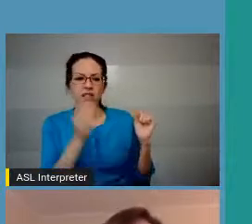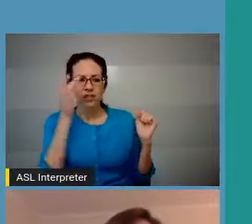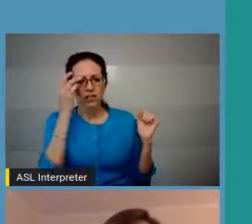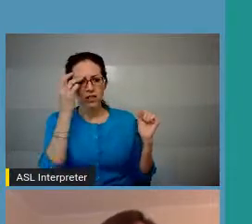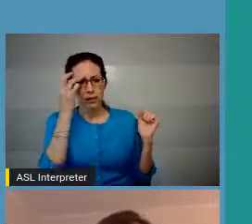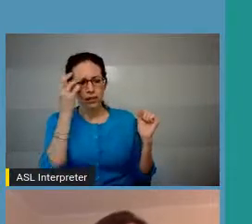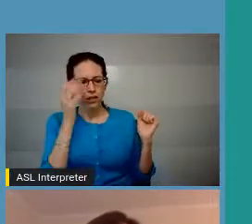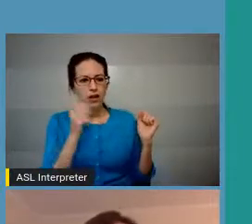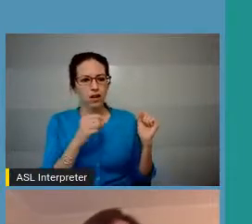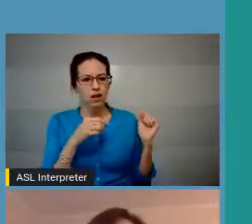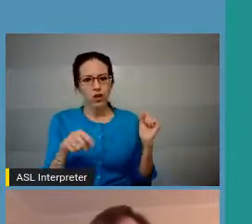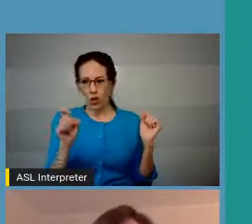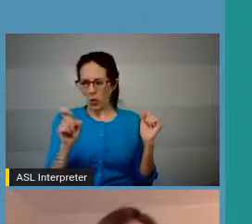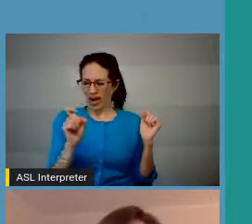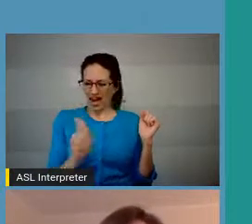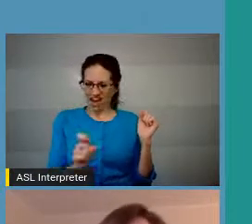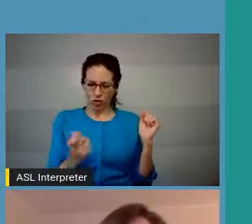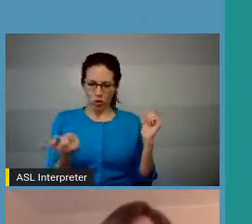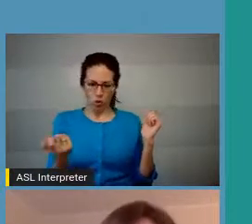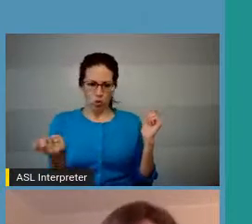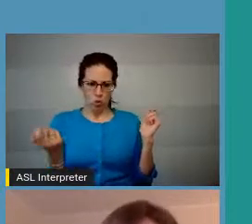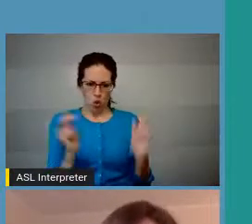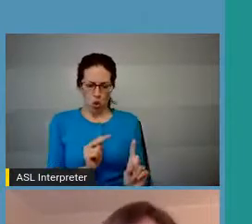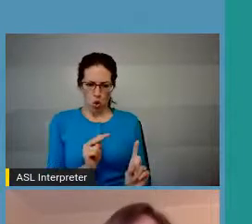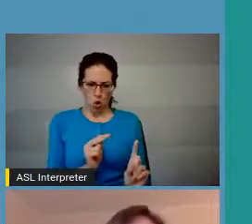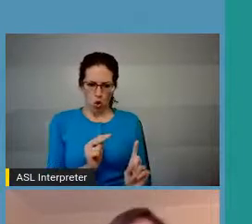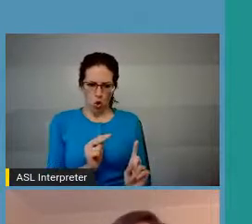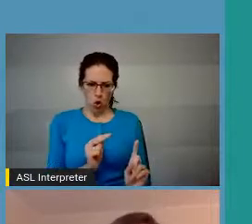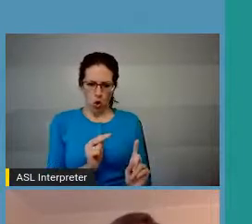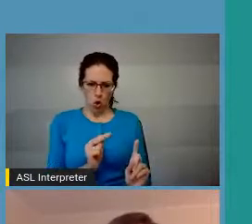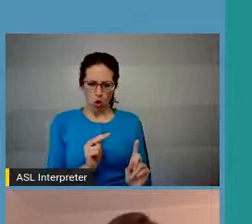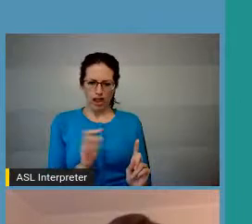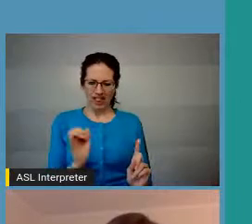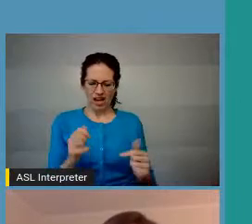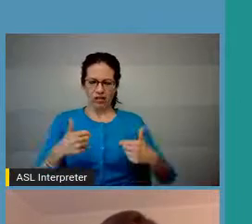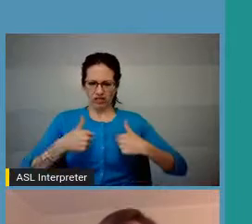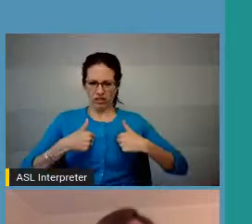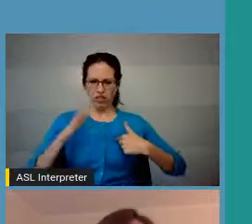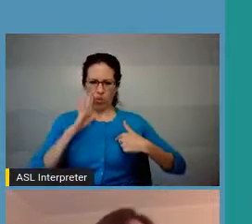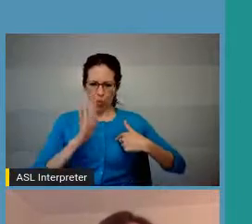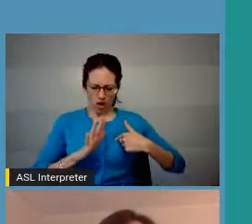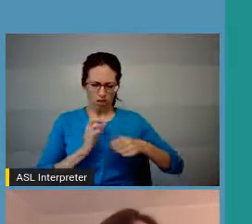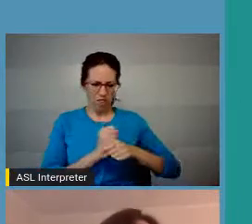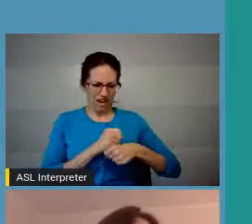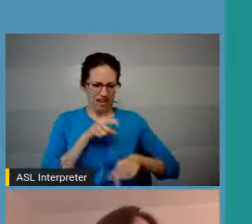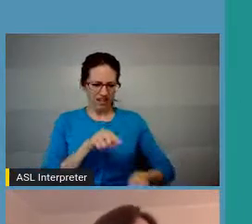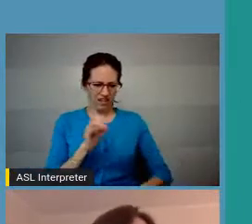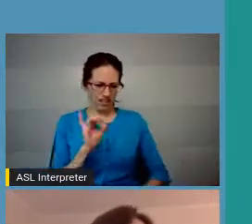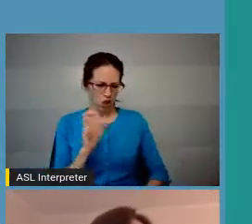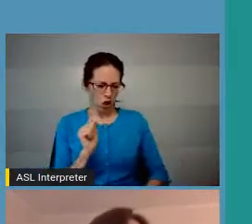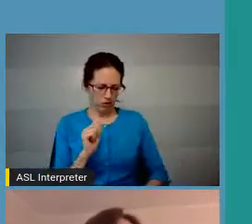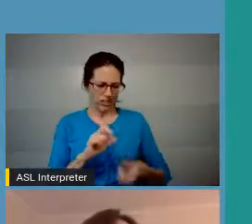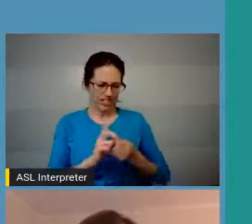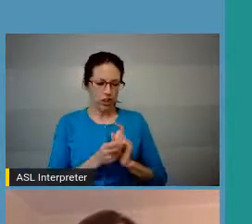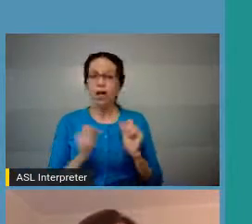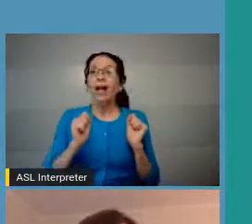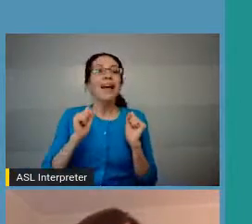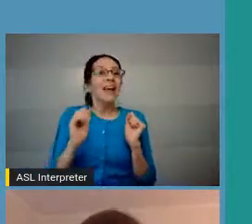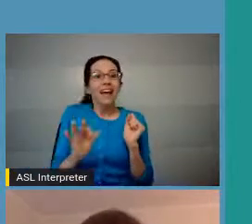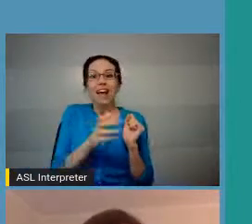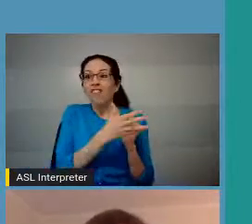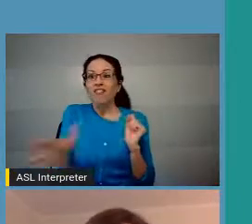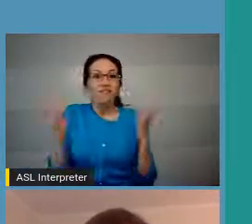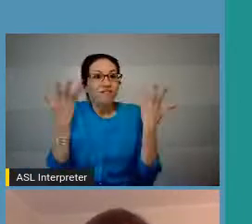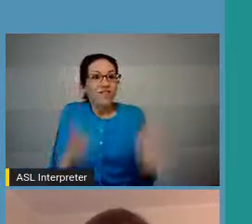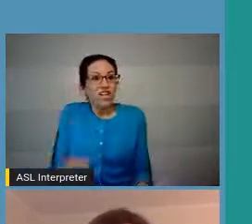You need to have a look at them from the point of view of someone who's going to digitize those objects. So even if you have seen them, if you have physically laid eyes on these